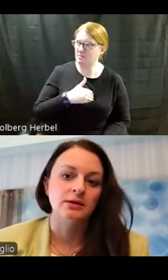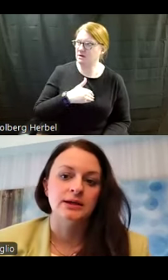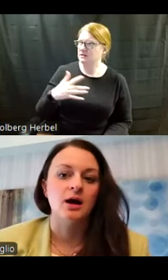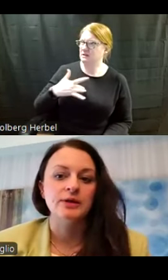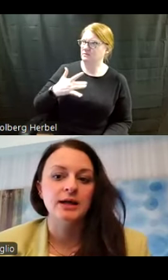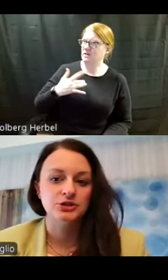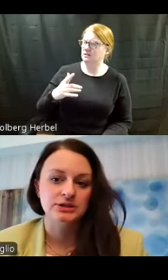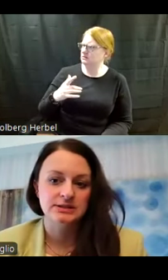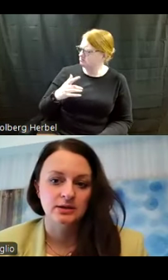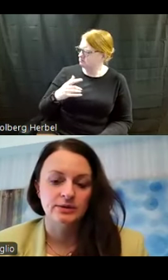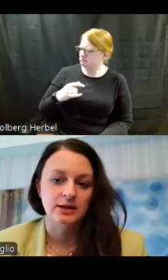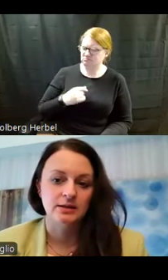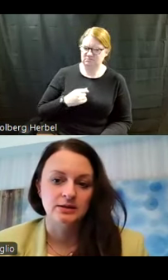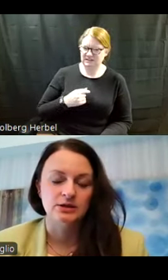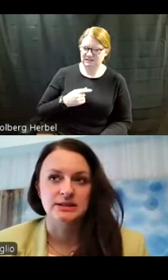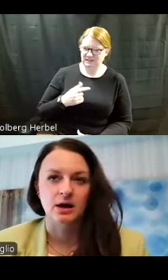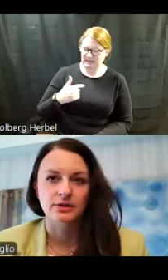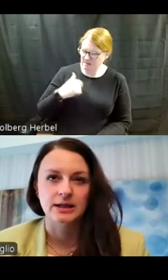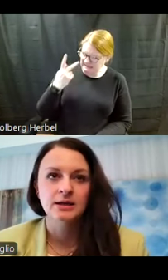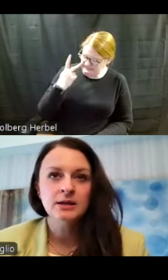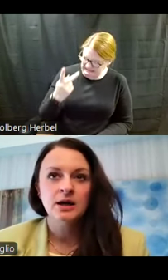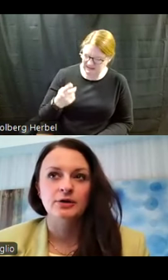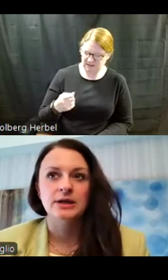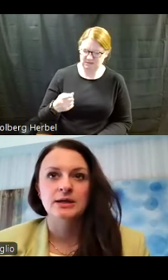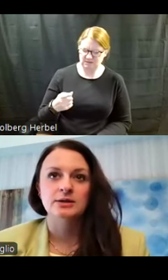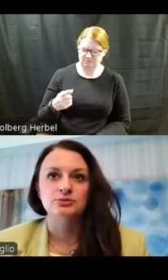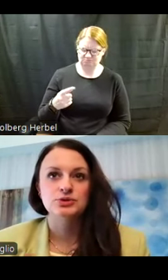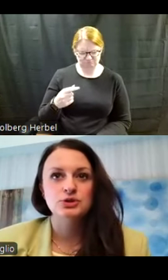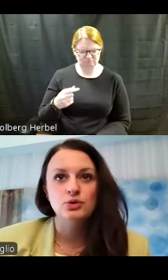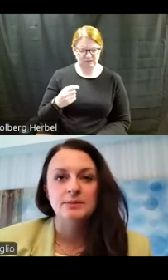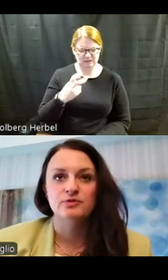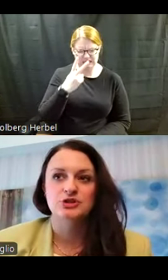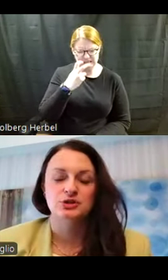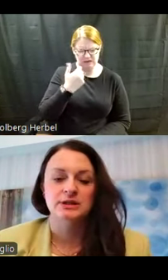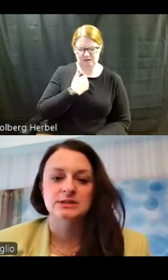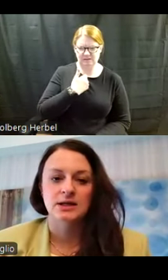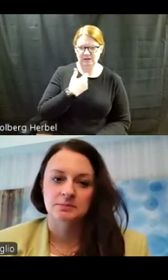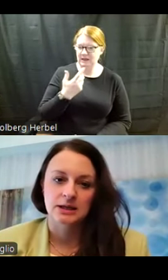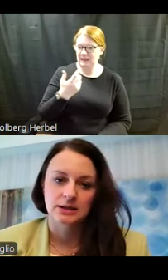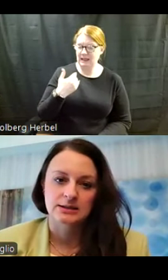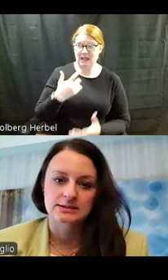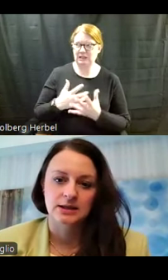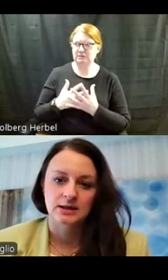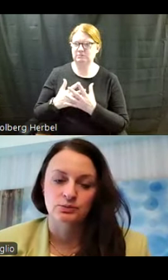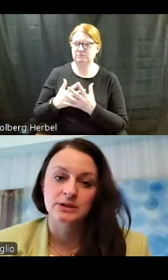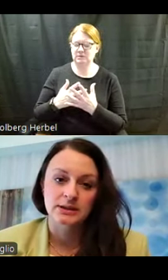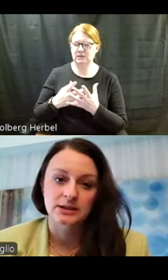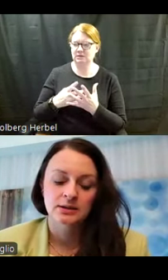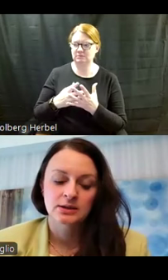own reality. Are they actually seeing what they think they're seeing? Are they too hypervigilant? In this